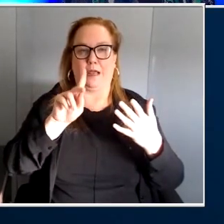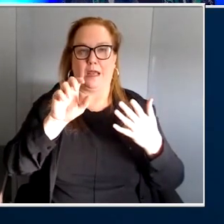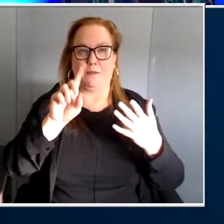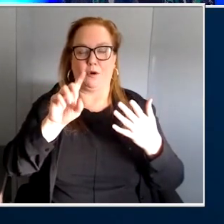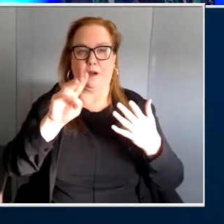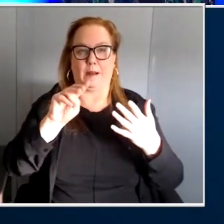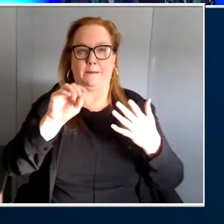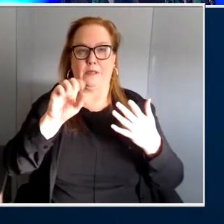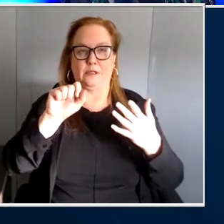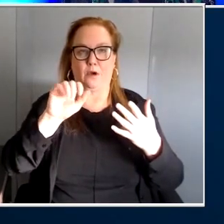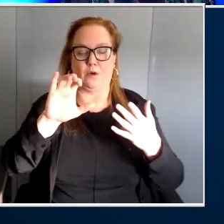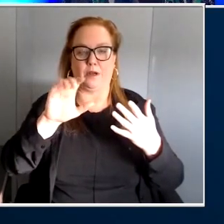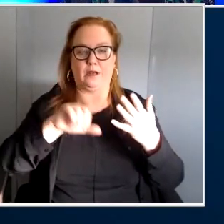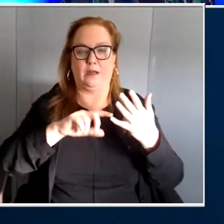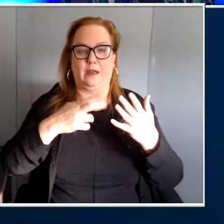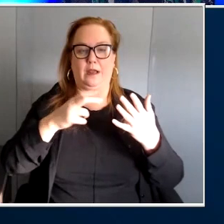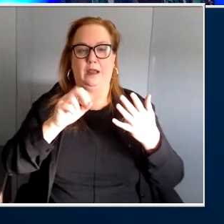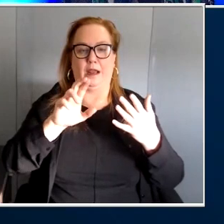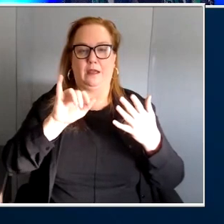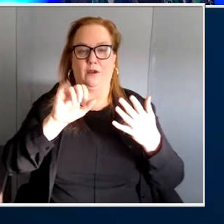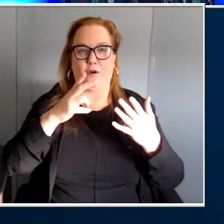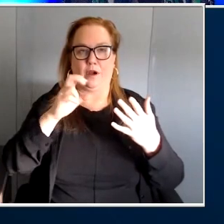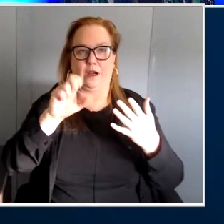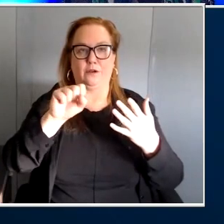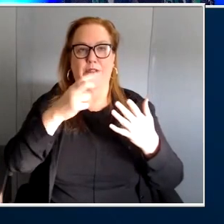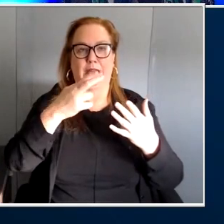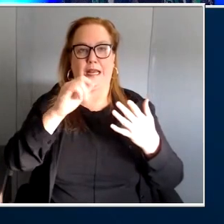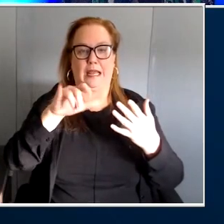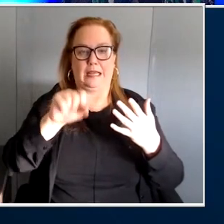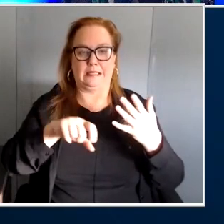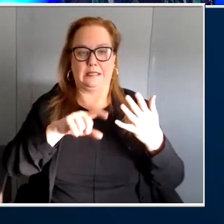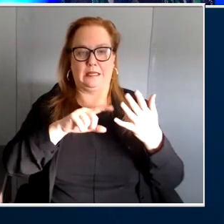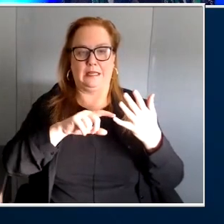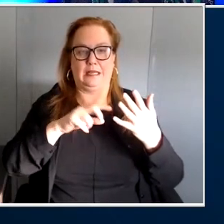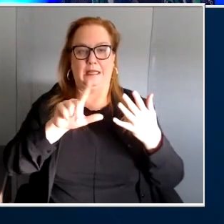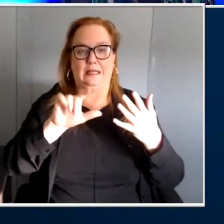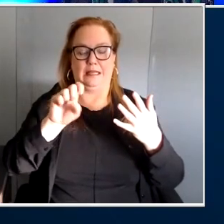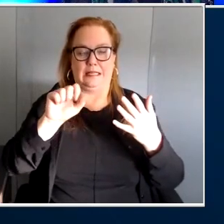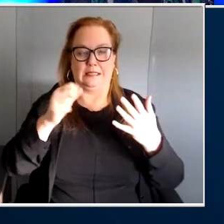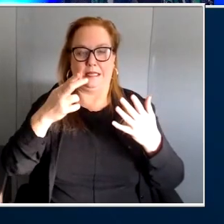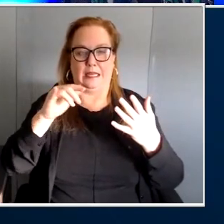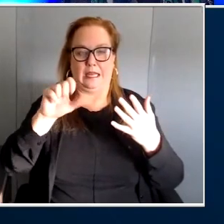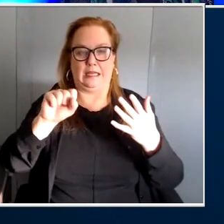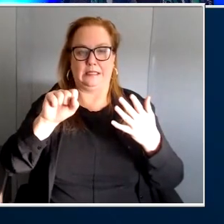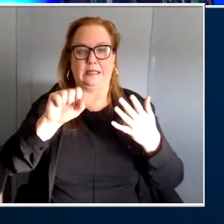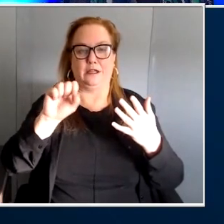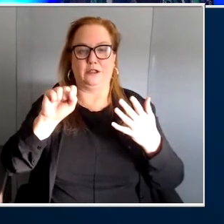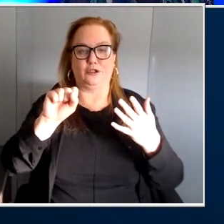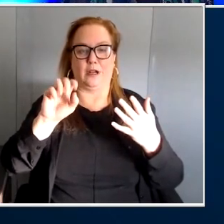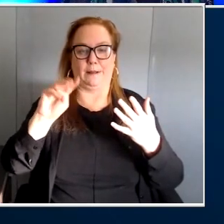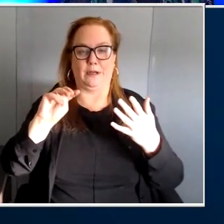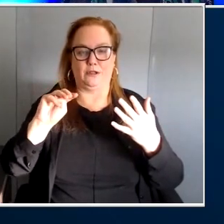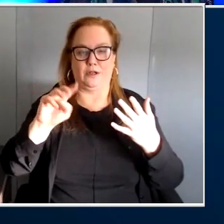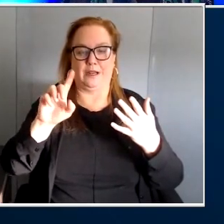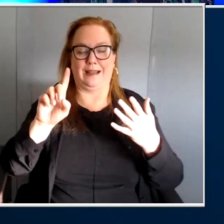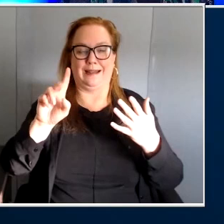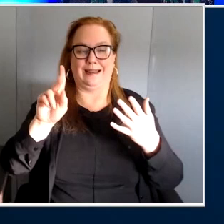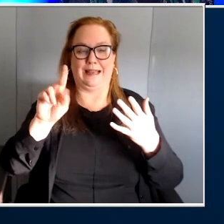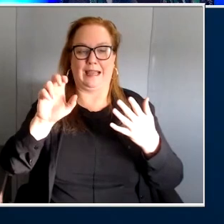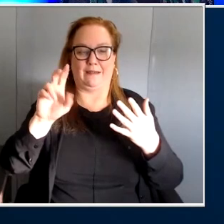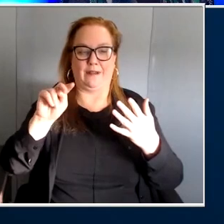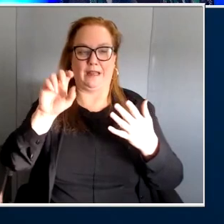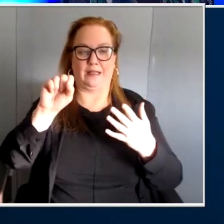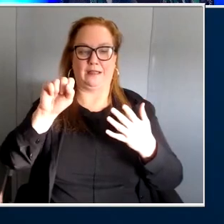St. Joe, Dr. Heather Harris, the Medical Director for Hayes Med, Dr. Lisa Hayes, Chief Medical Officer at Advent Health Shawnee Mission, Dr. Kevin Dishman, Chief Medical Officer at Stormont